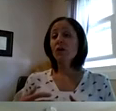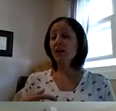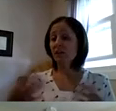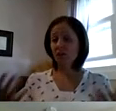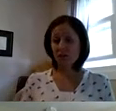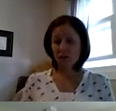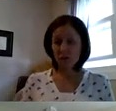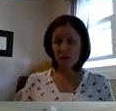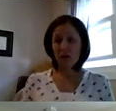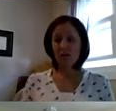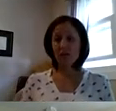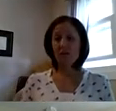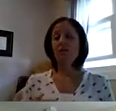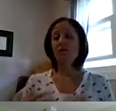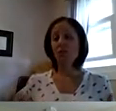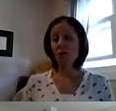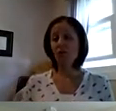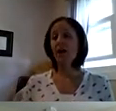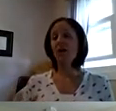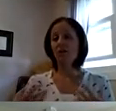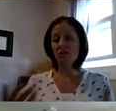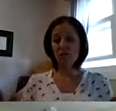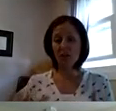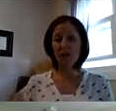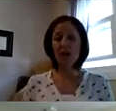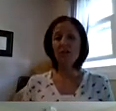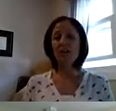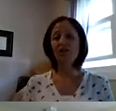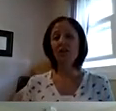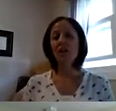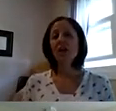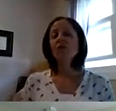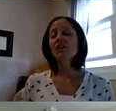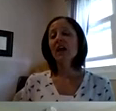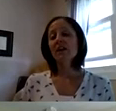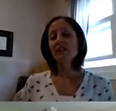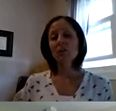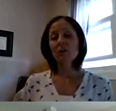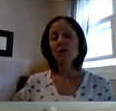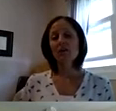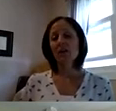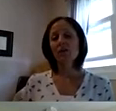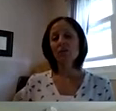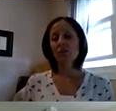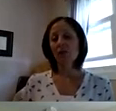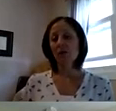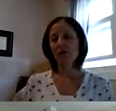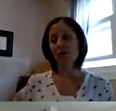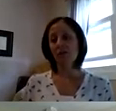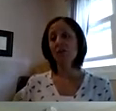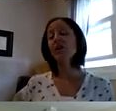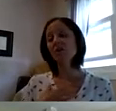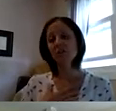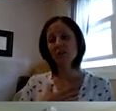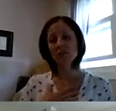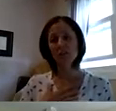So in addition to those things for the profile and to begin the application, we just ask that you're prepared to answer the following